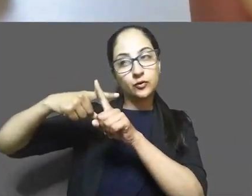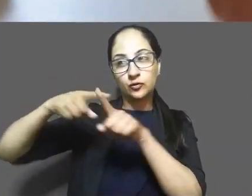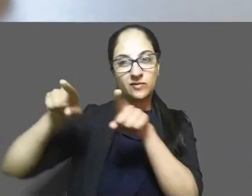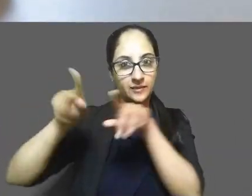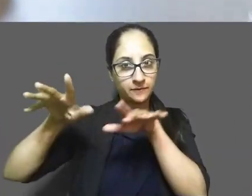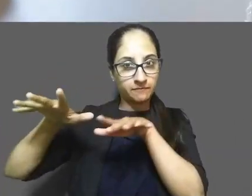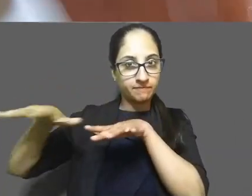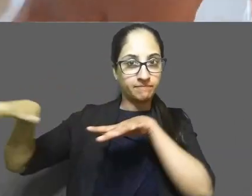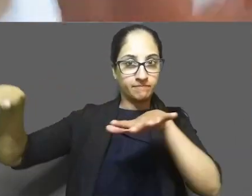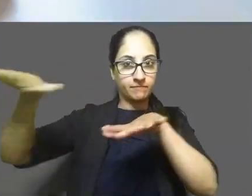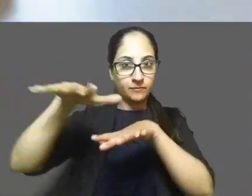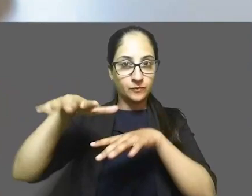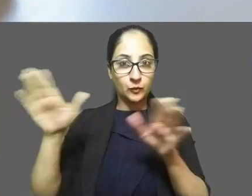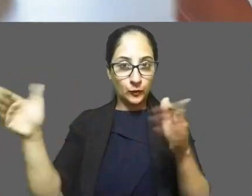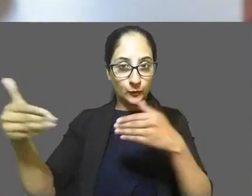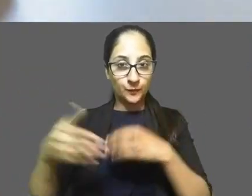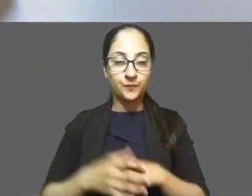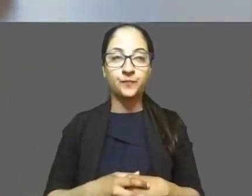That's really important.